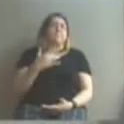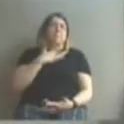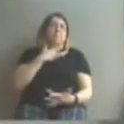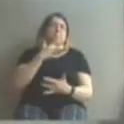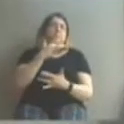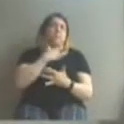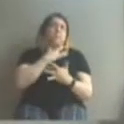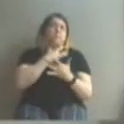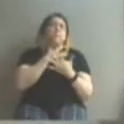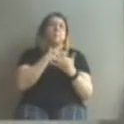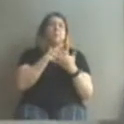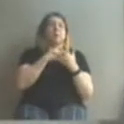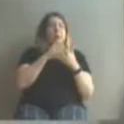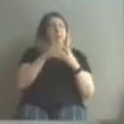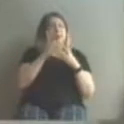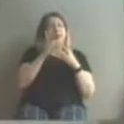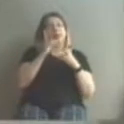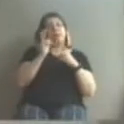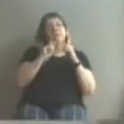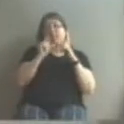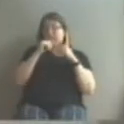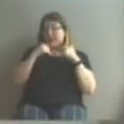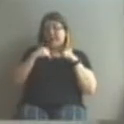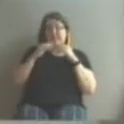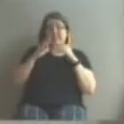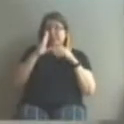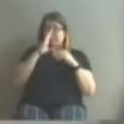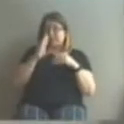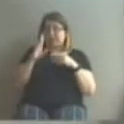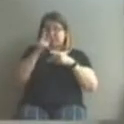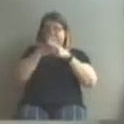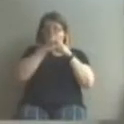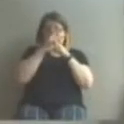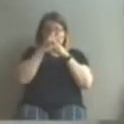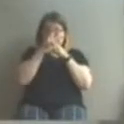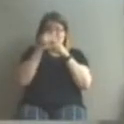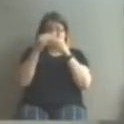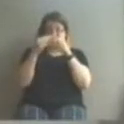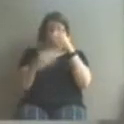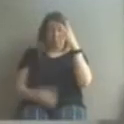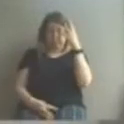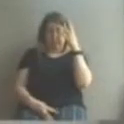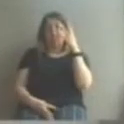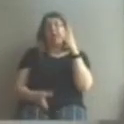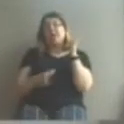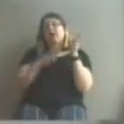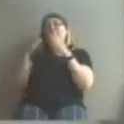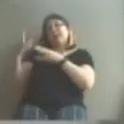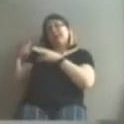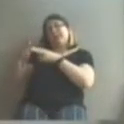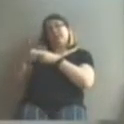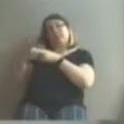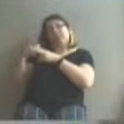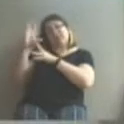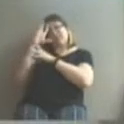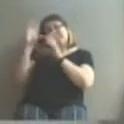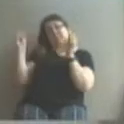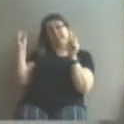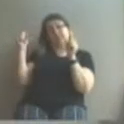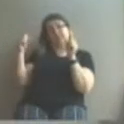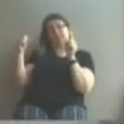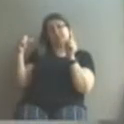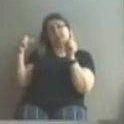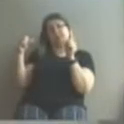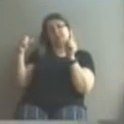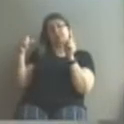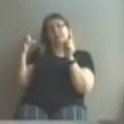being, one, a lot of folks that don't have any direct supervision, and two, I have a big concern about whoever the interim might be,